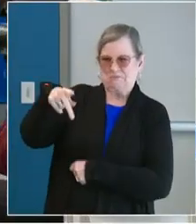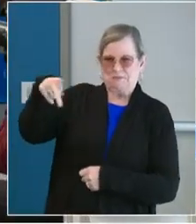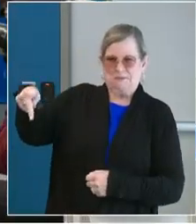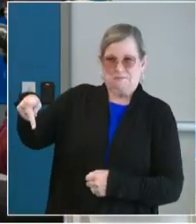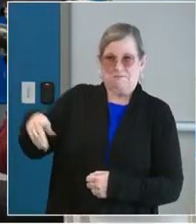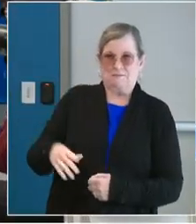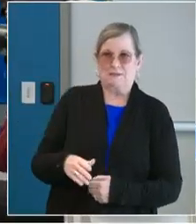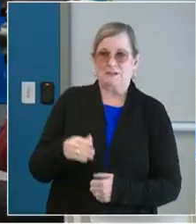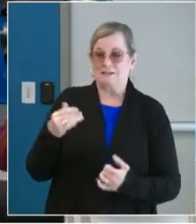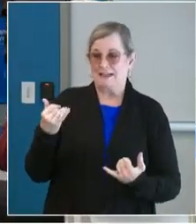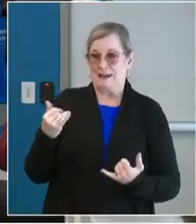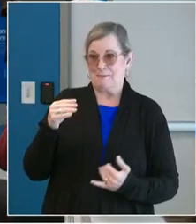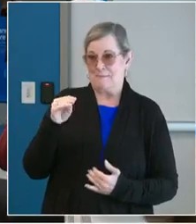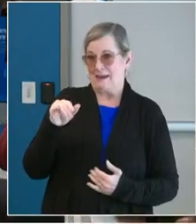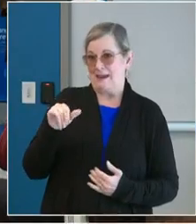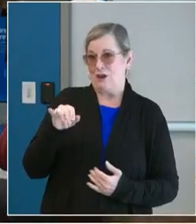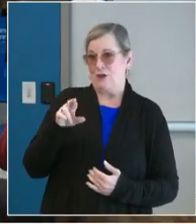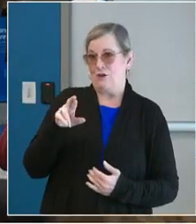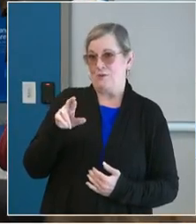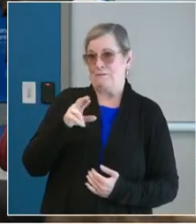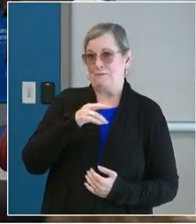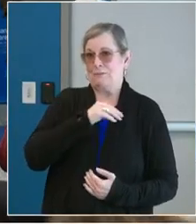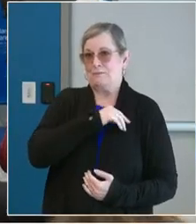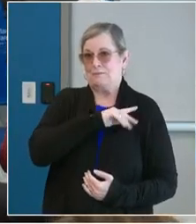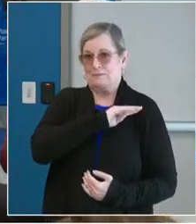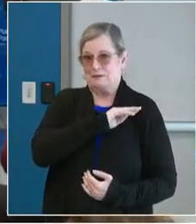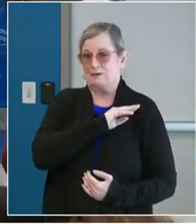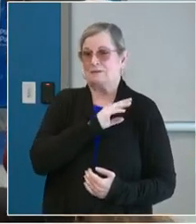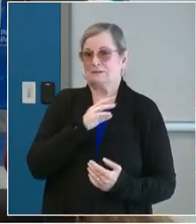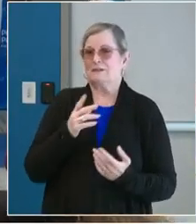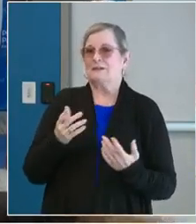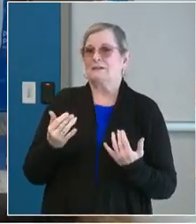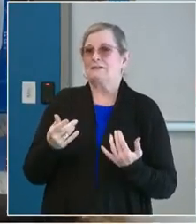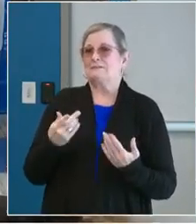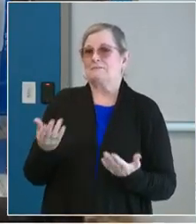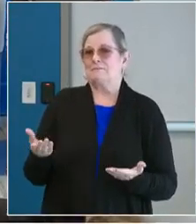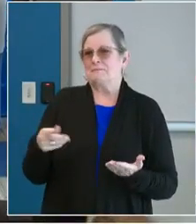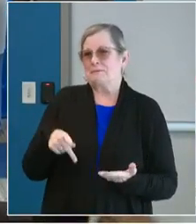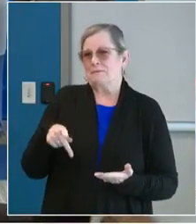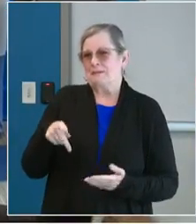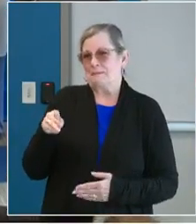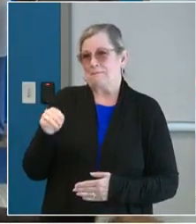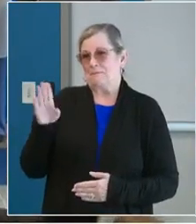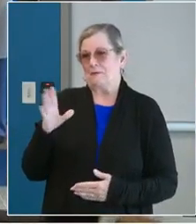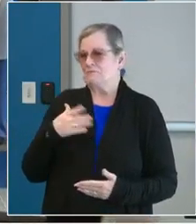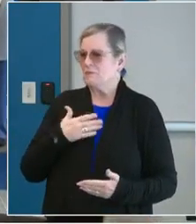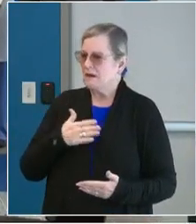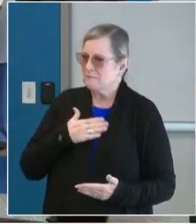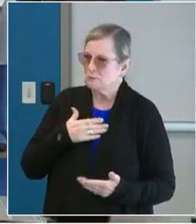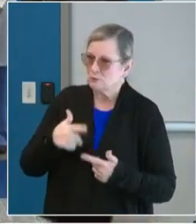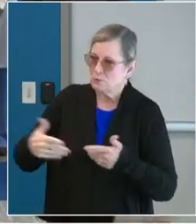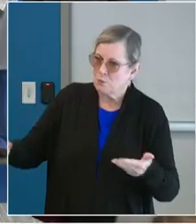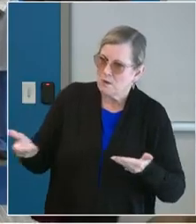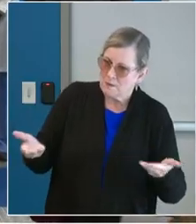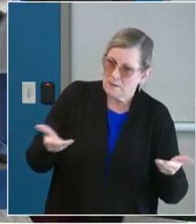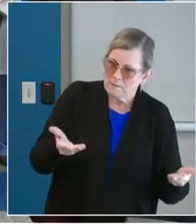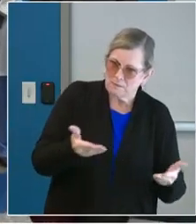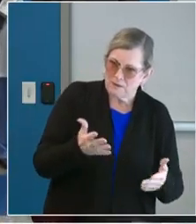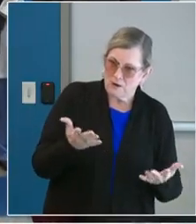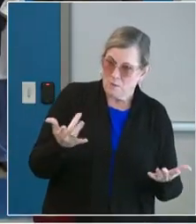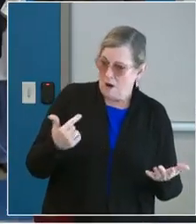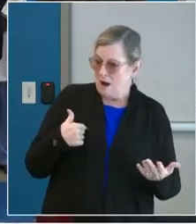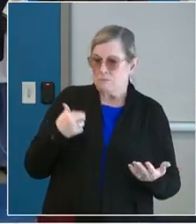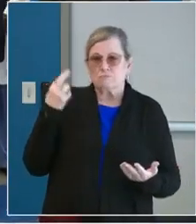PPMW, and it's our pleasure to welcome you. However, the circumstances under which we gather are less than ideal, with the